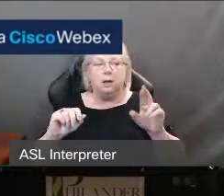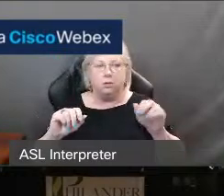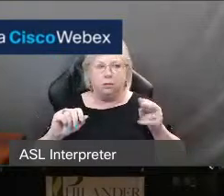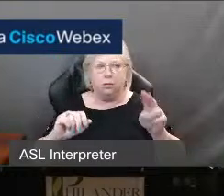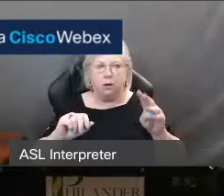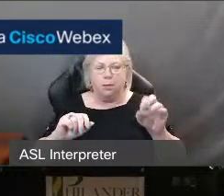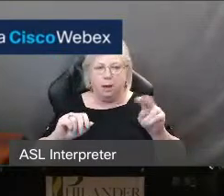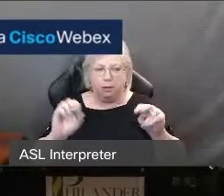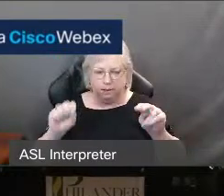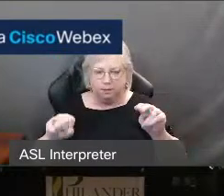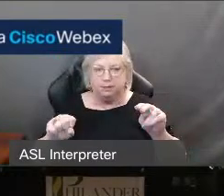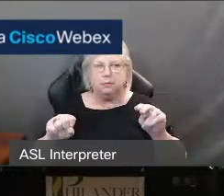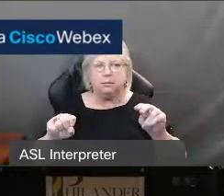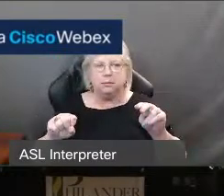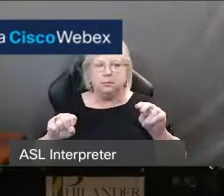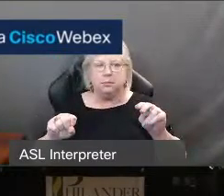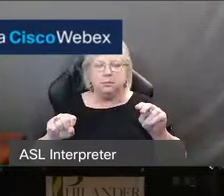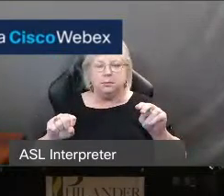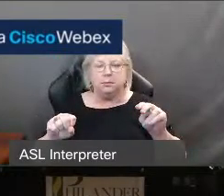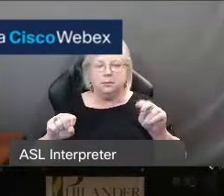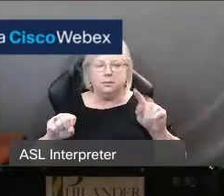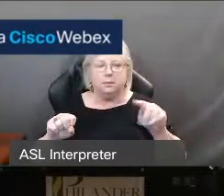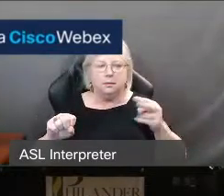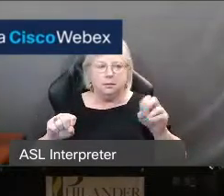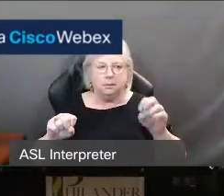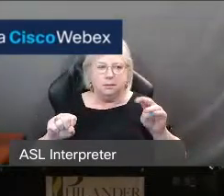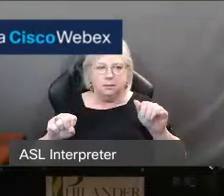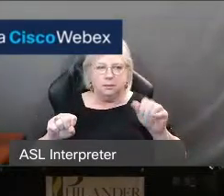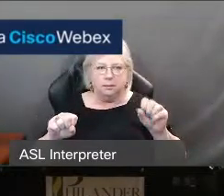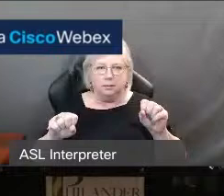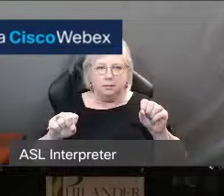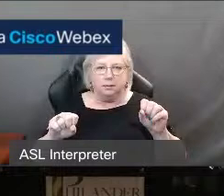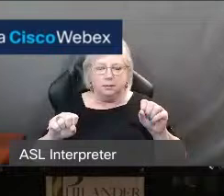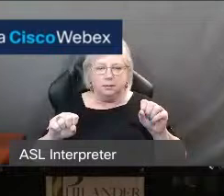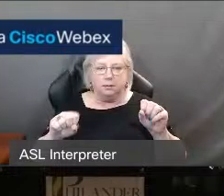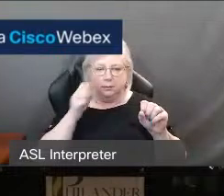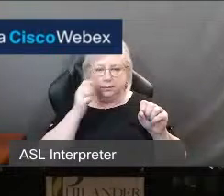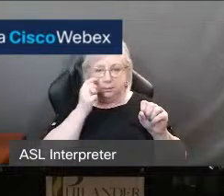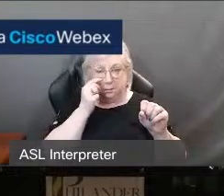Ramon, Yes. Thomas,